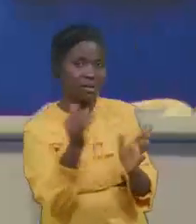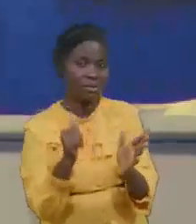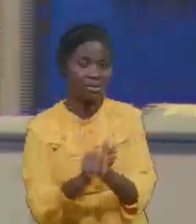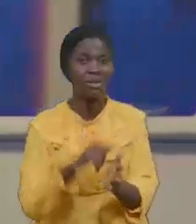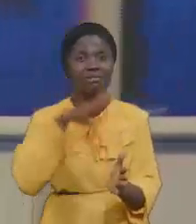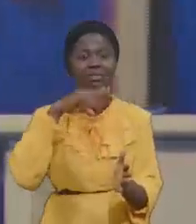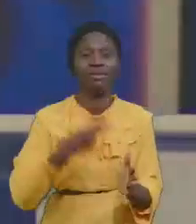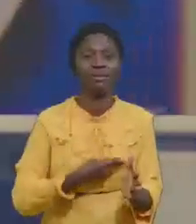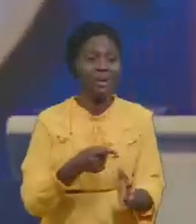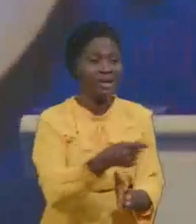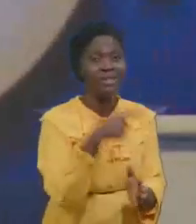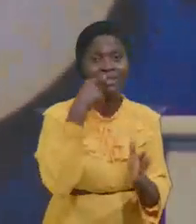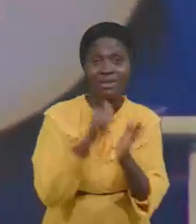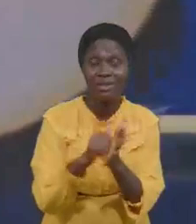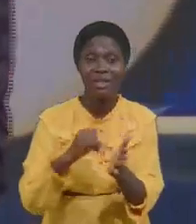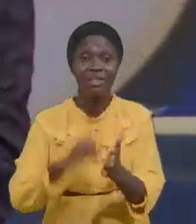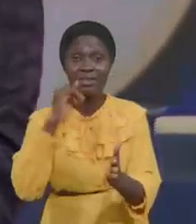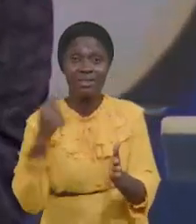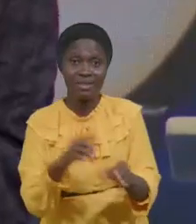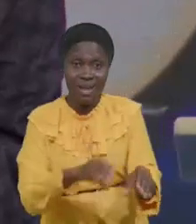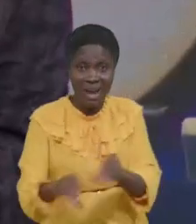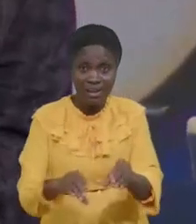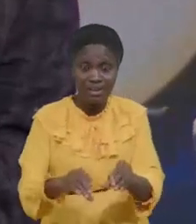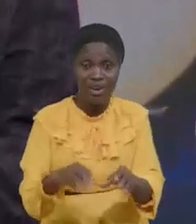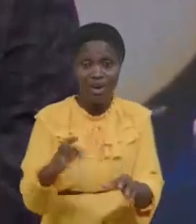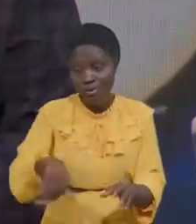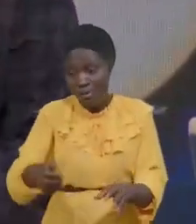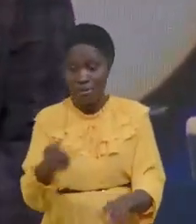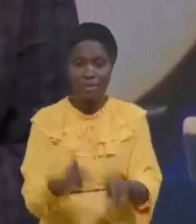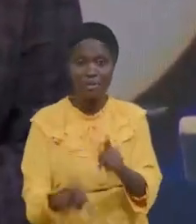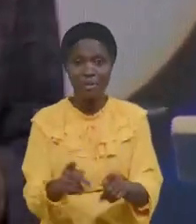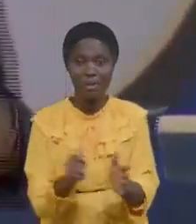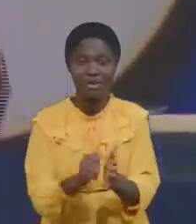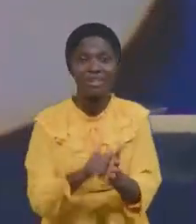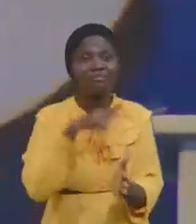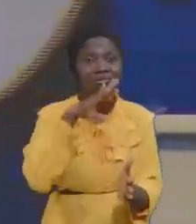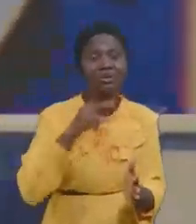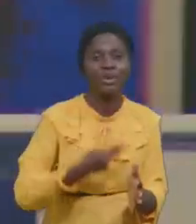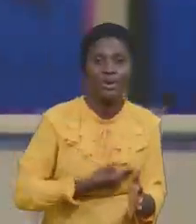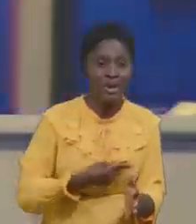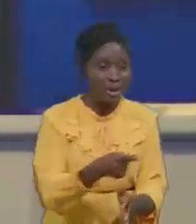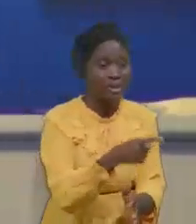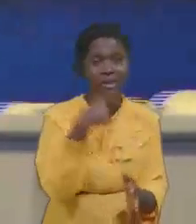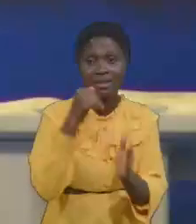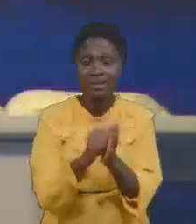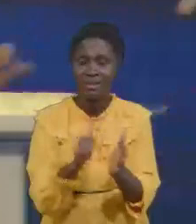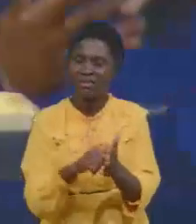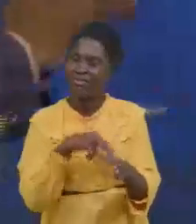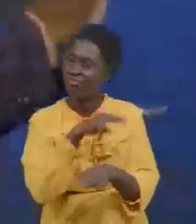They say it is the action of other people that corrupt us. They say